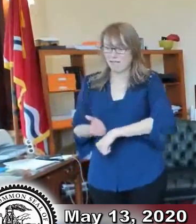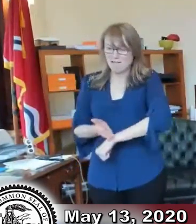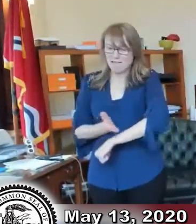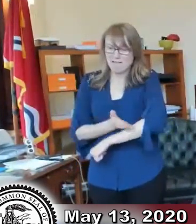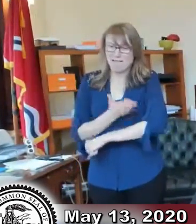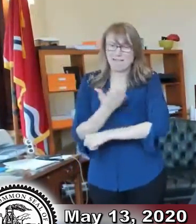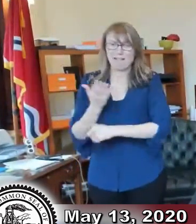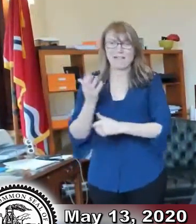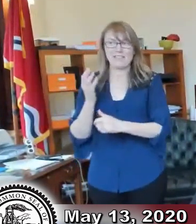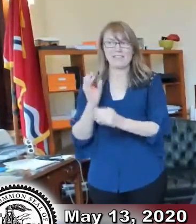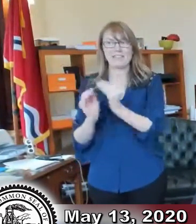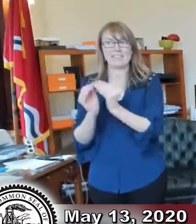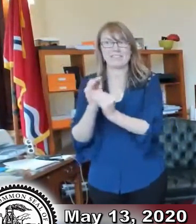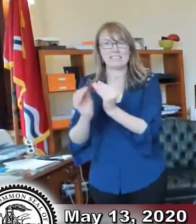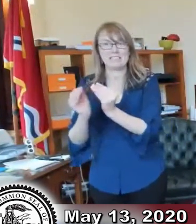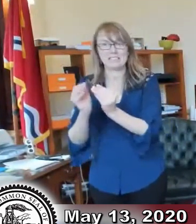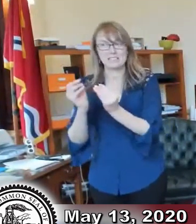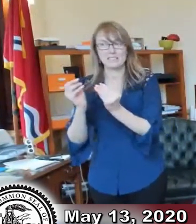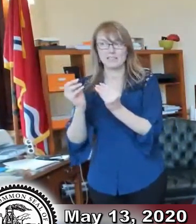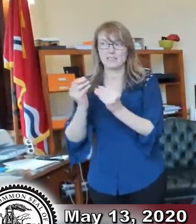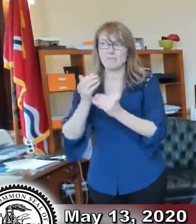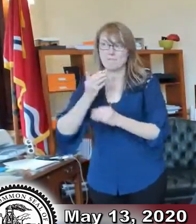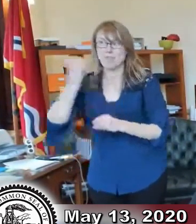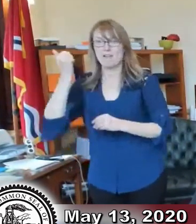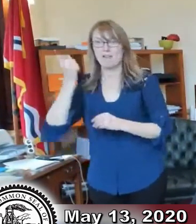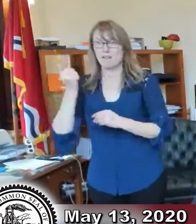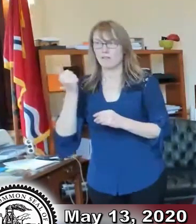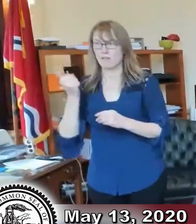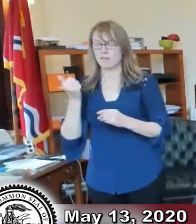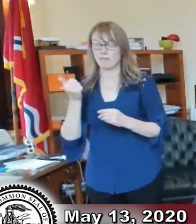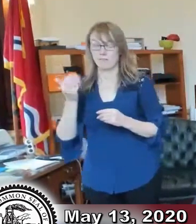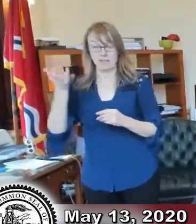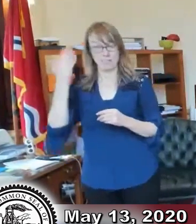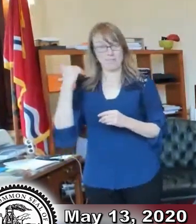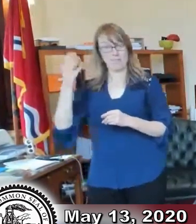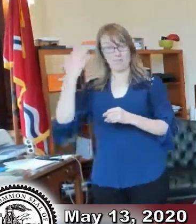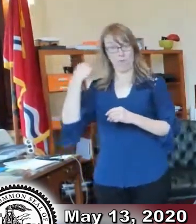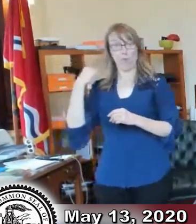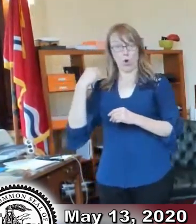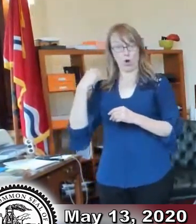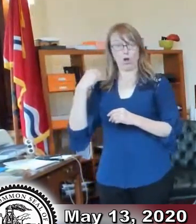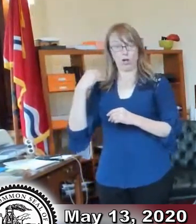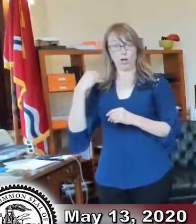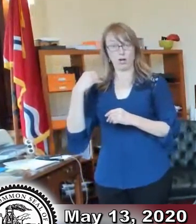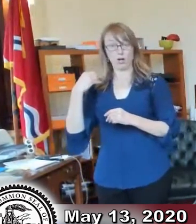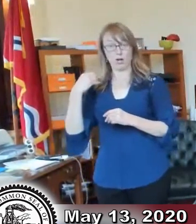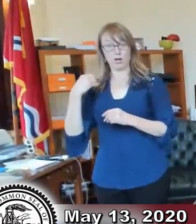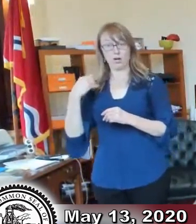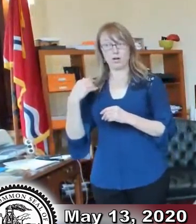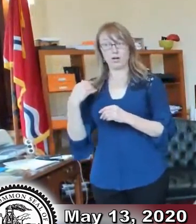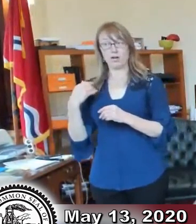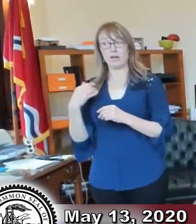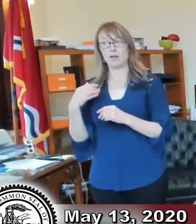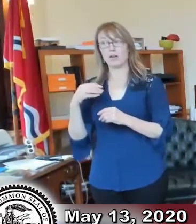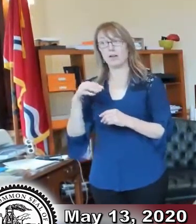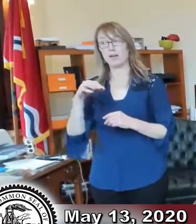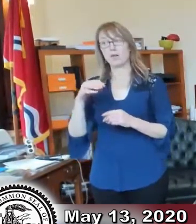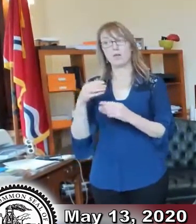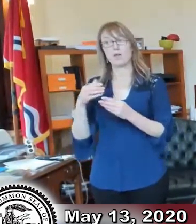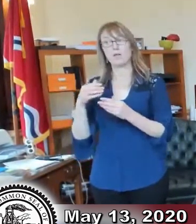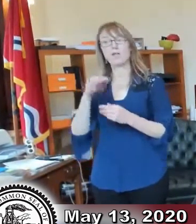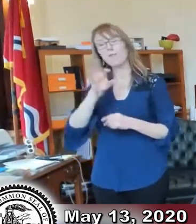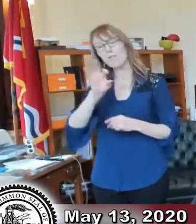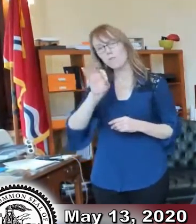we recovered from the last downturn. If you remember the foreclosure crisis 10 years